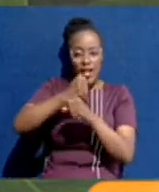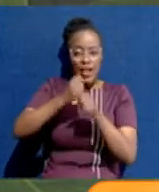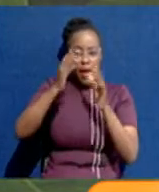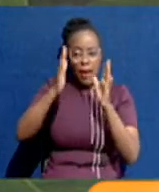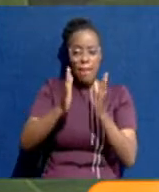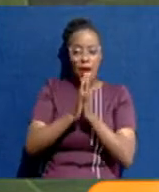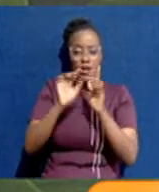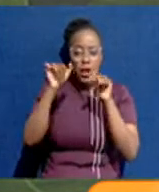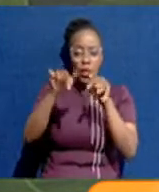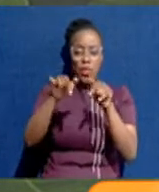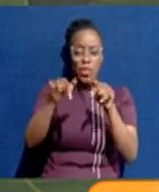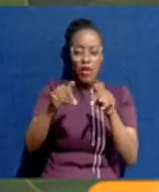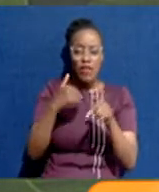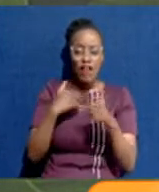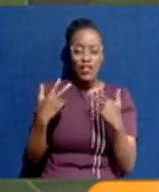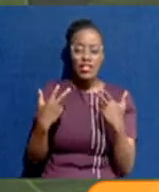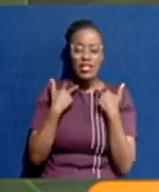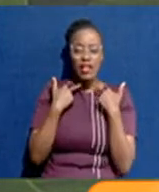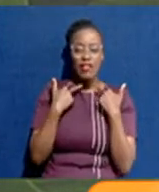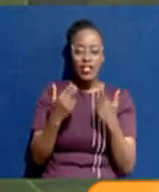allegations of slavery.